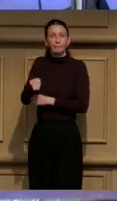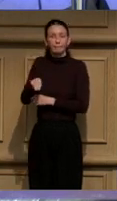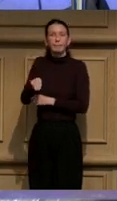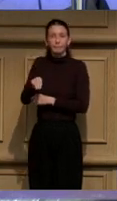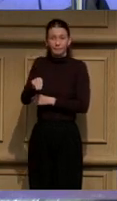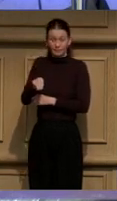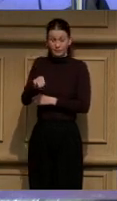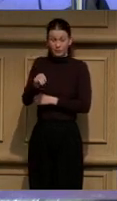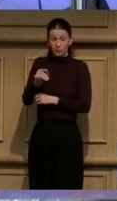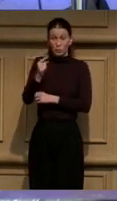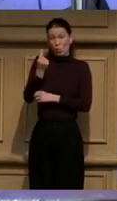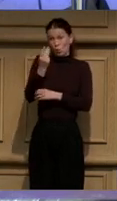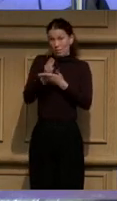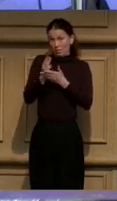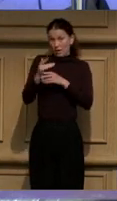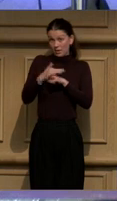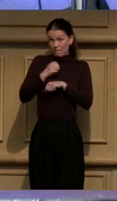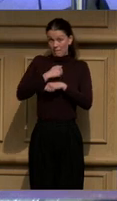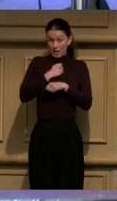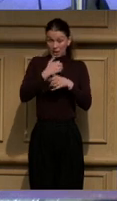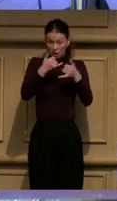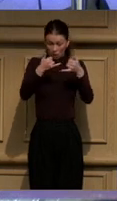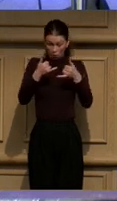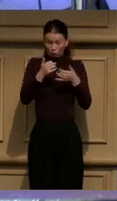One part of the award was going to